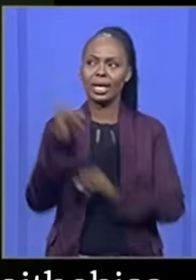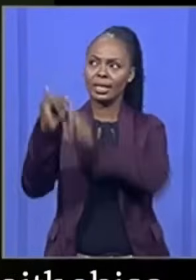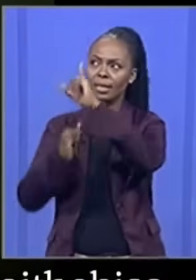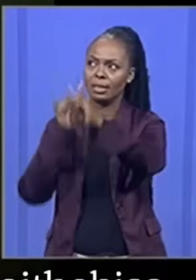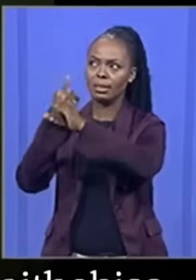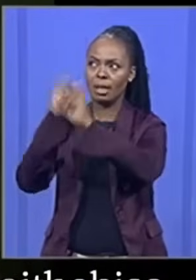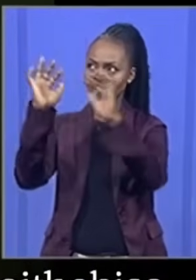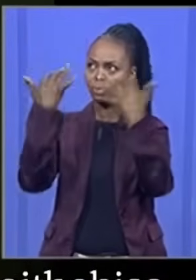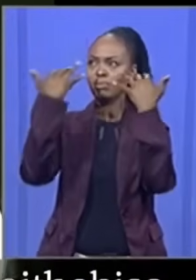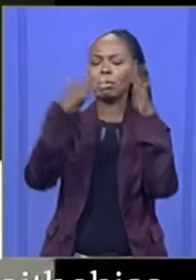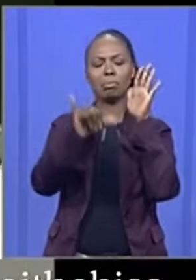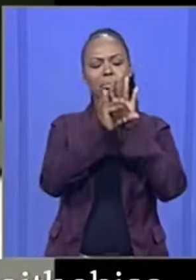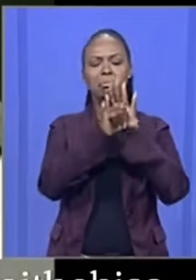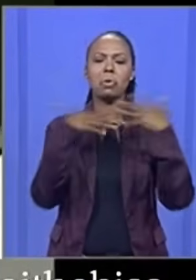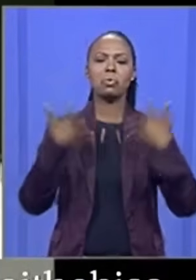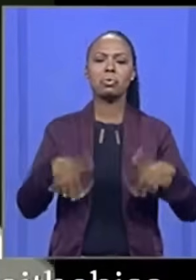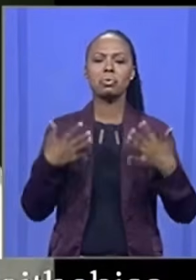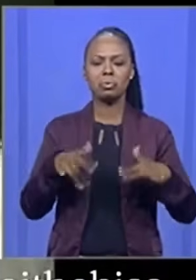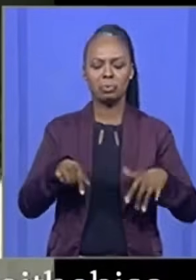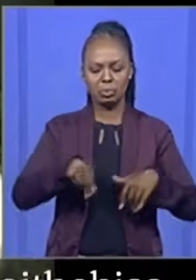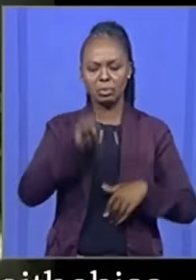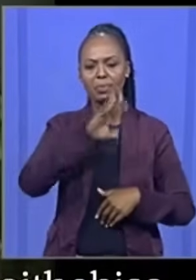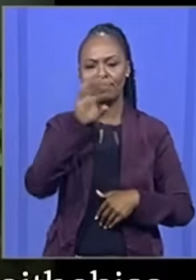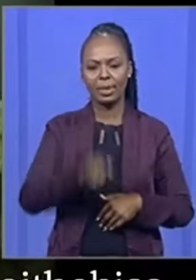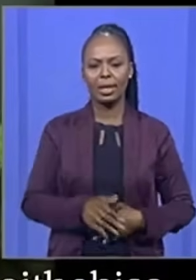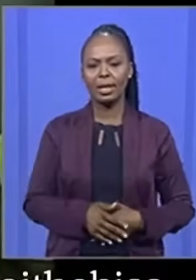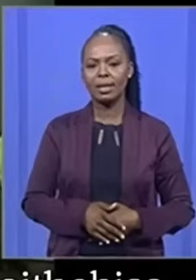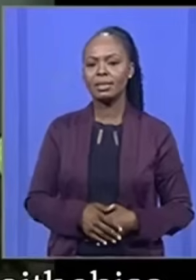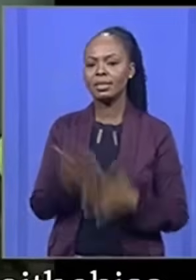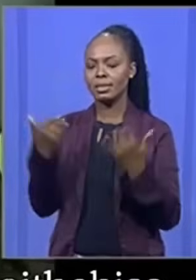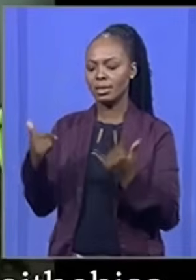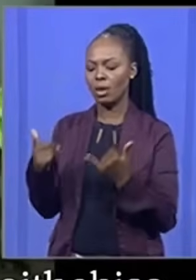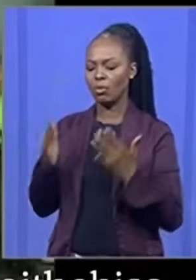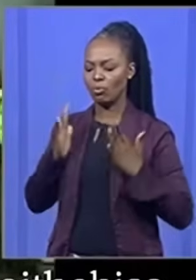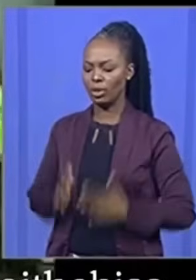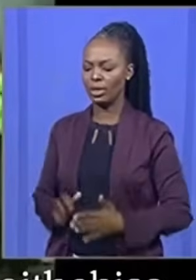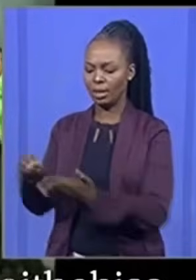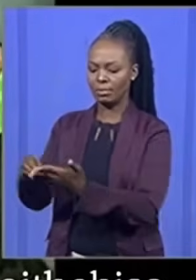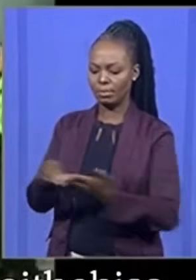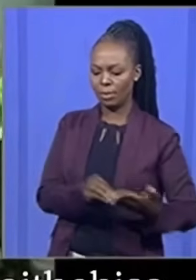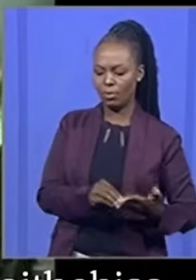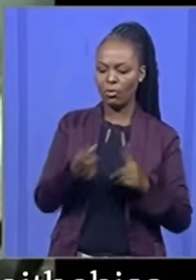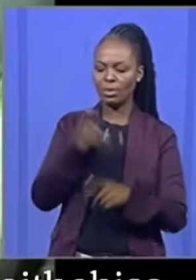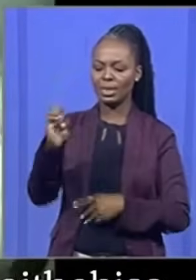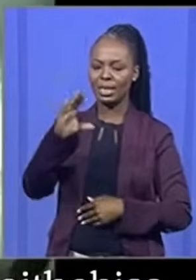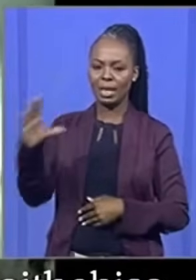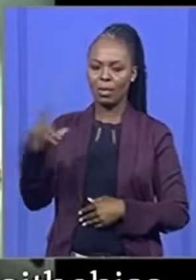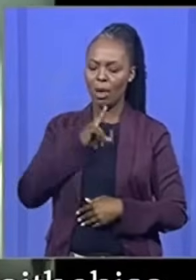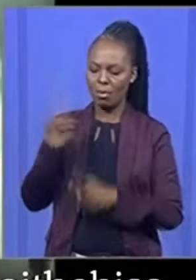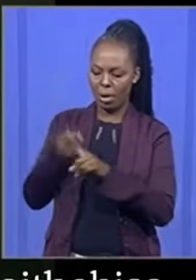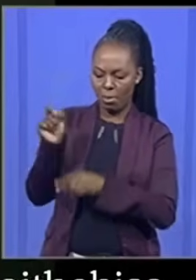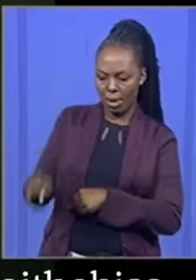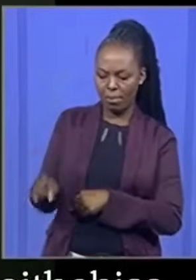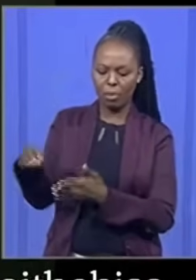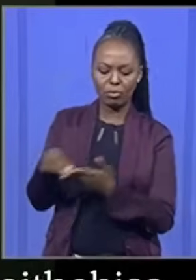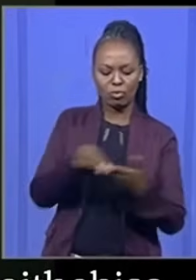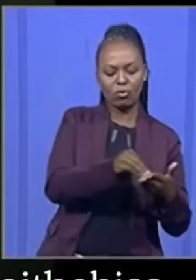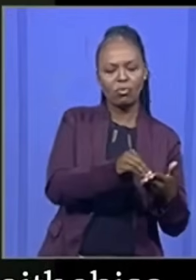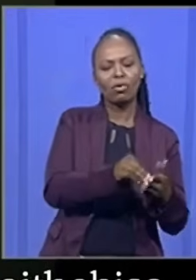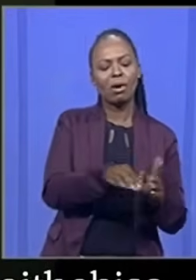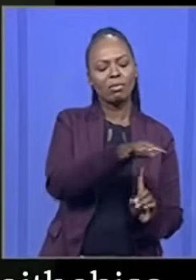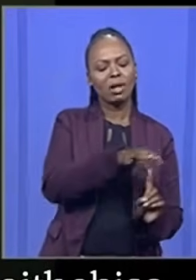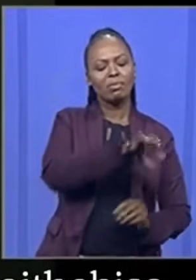leng setopo sa Ngema se se latilwe Eastern Cape le ba province ya habo ya KwaZulu-Natal ka morao tsejwa ke ba lelapa